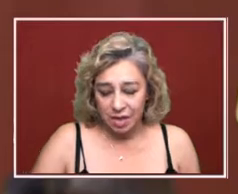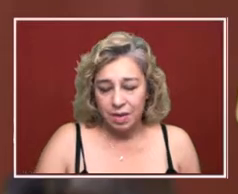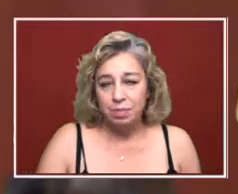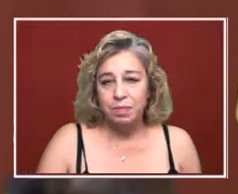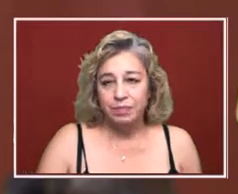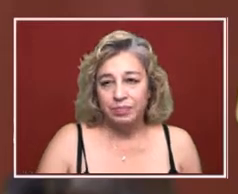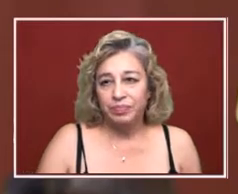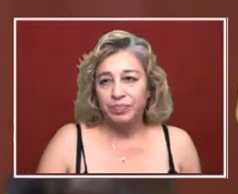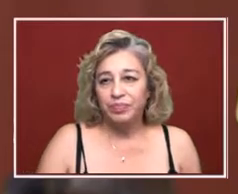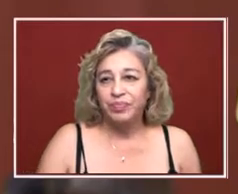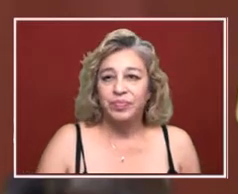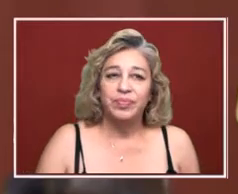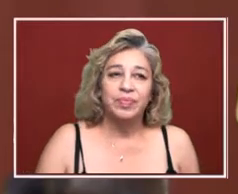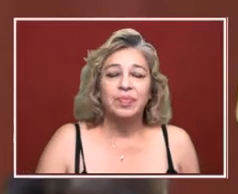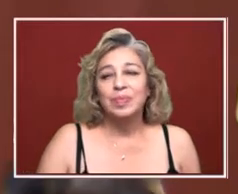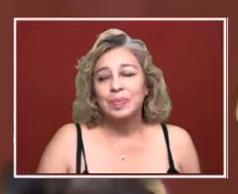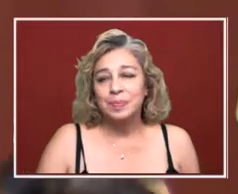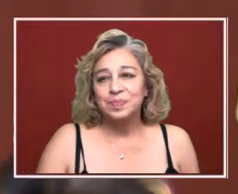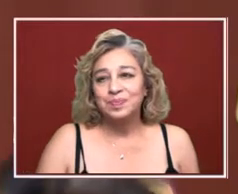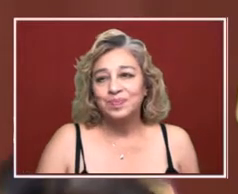pesos